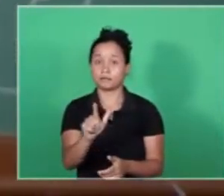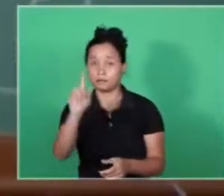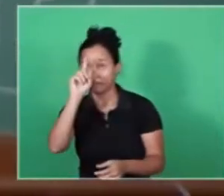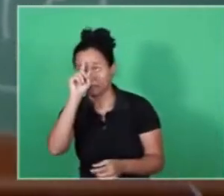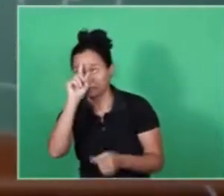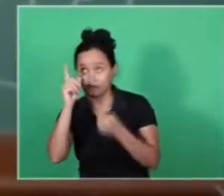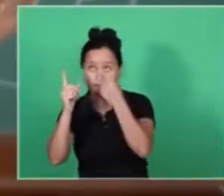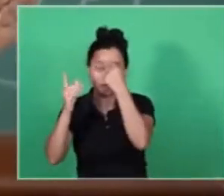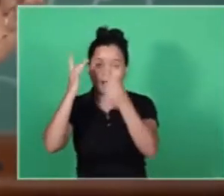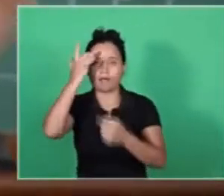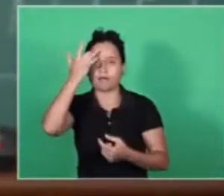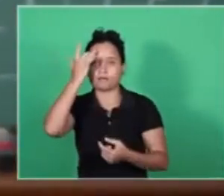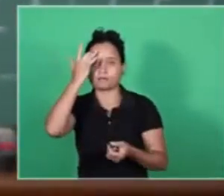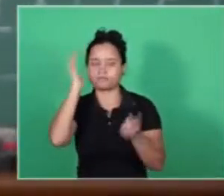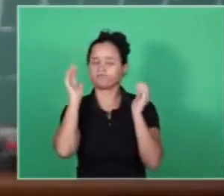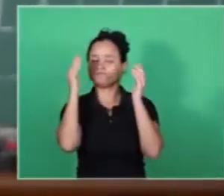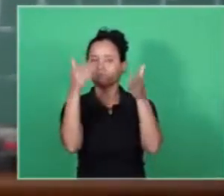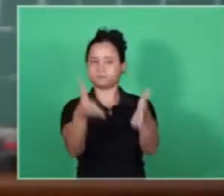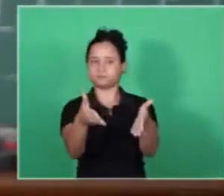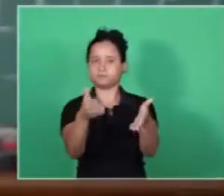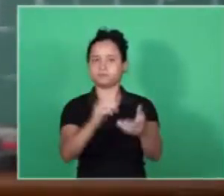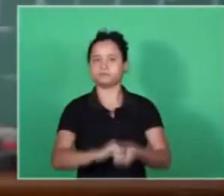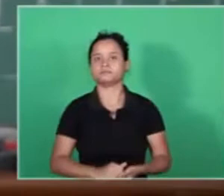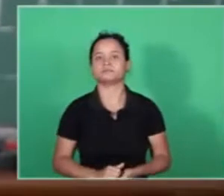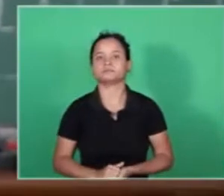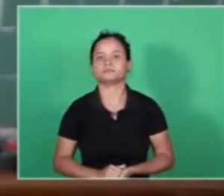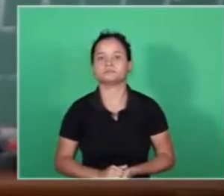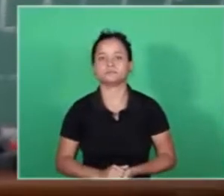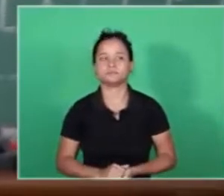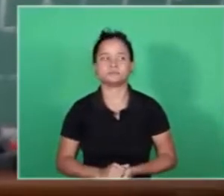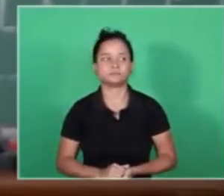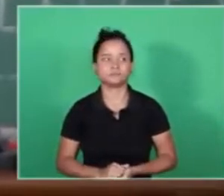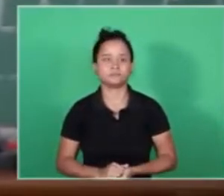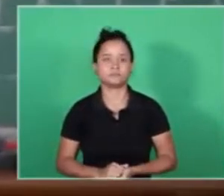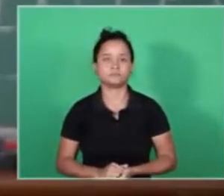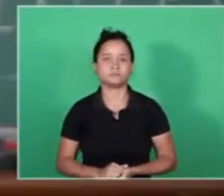Pro cogito. So look here.